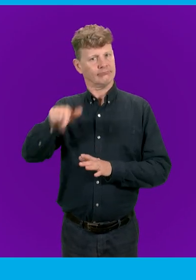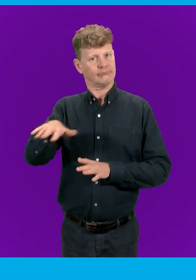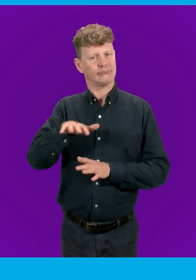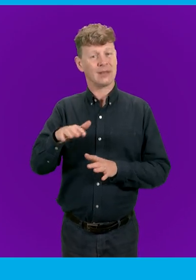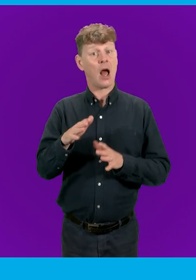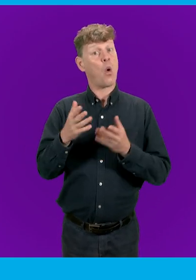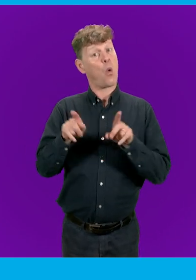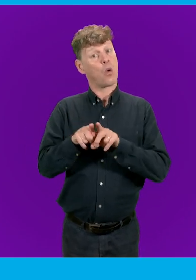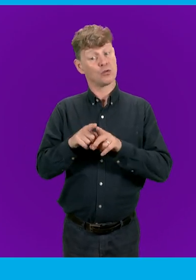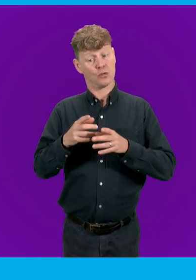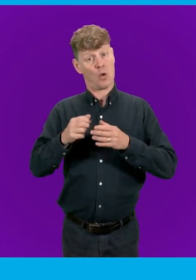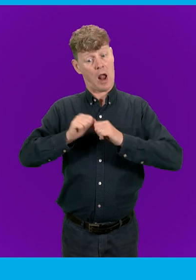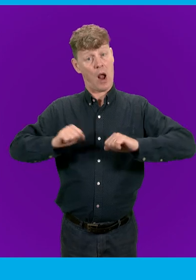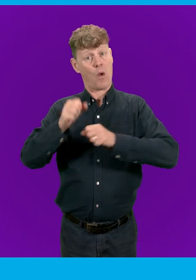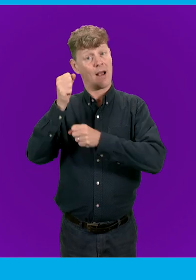with our campaign,